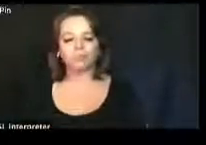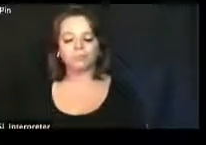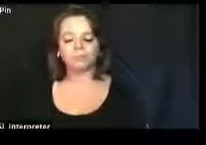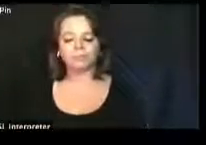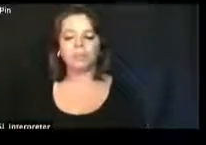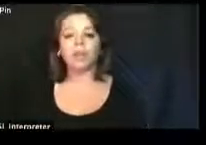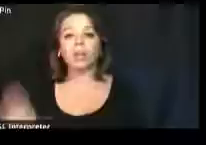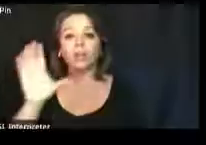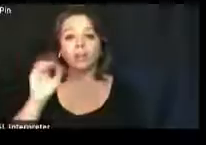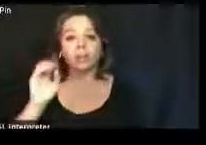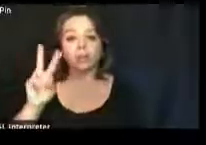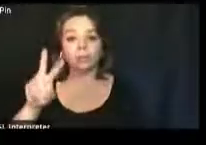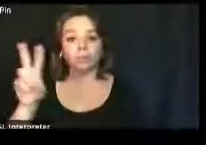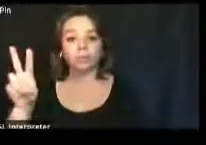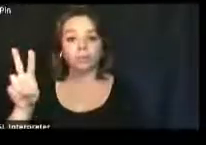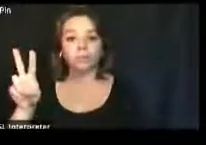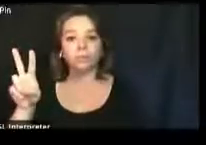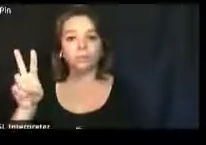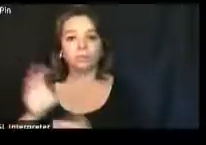022.